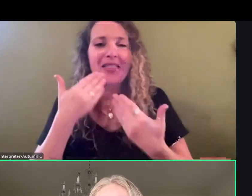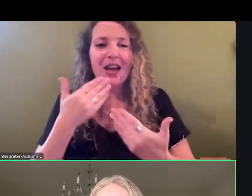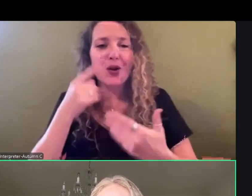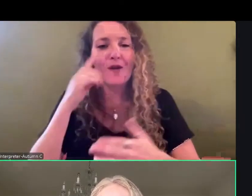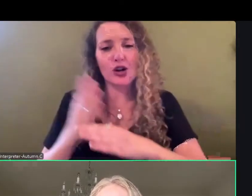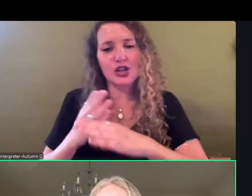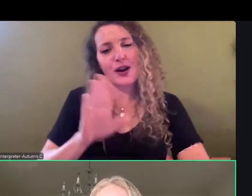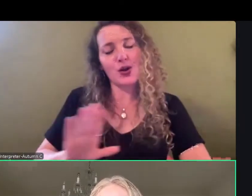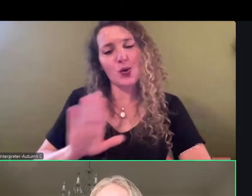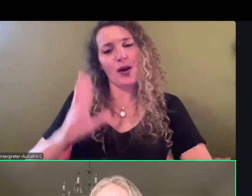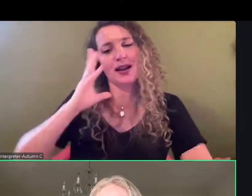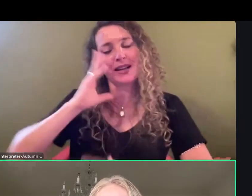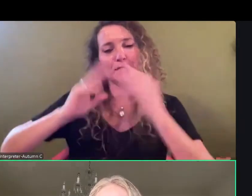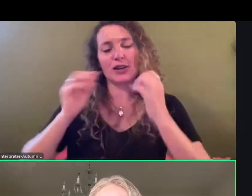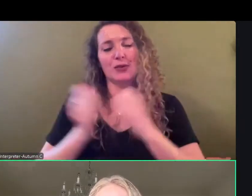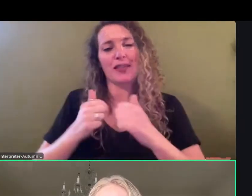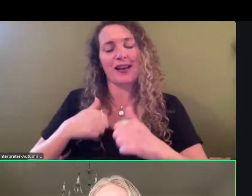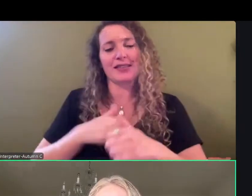experiences with us.